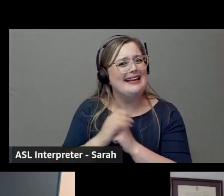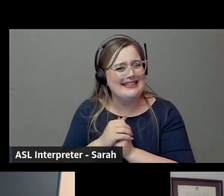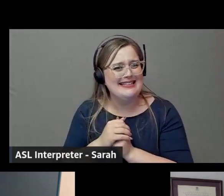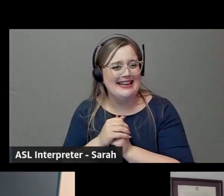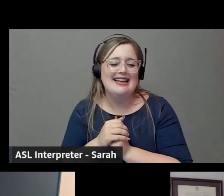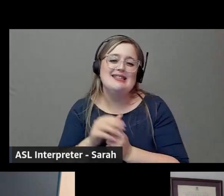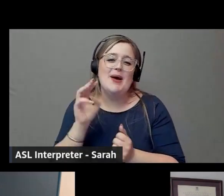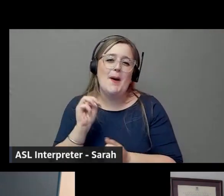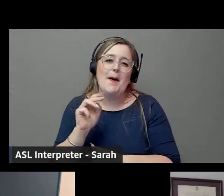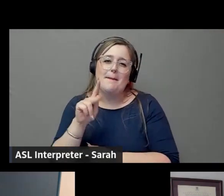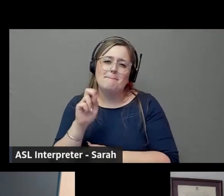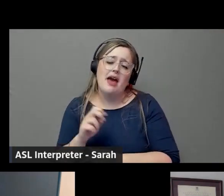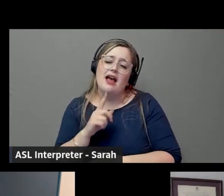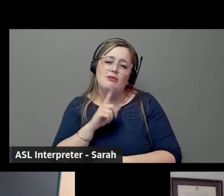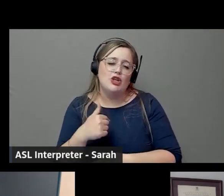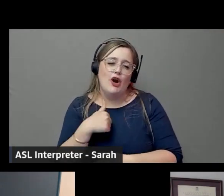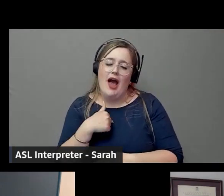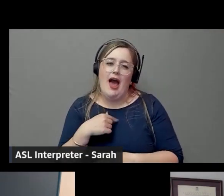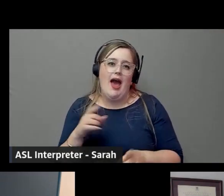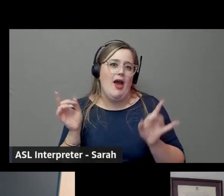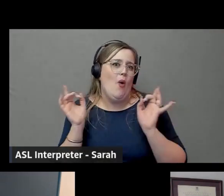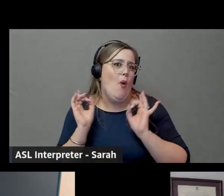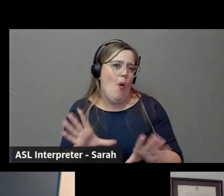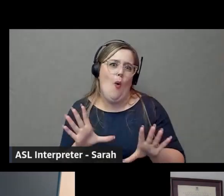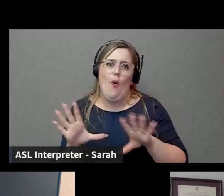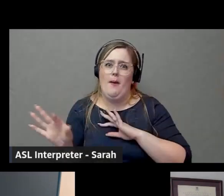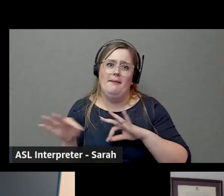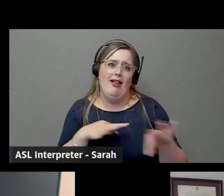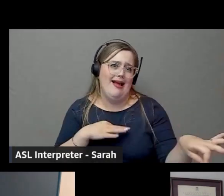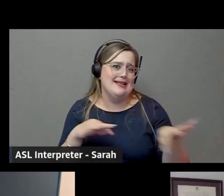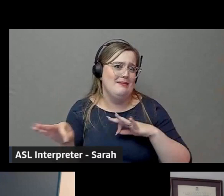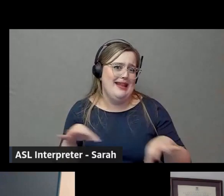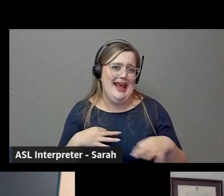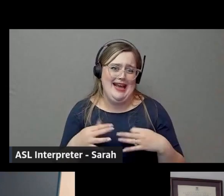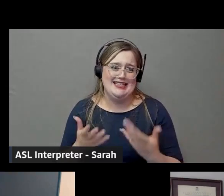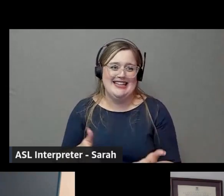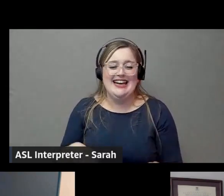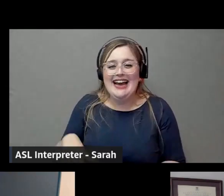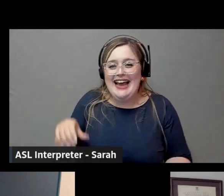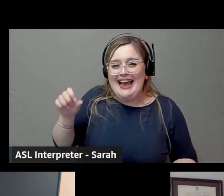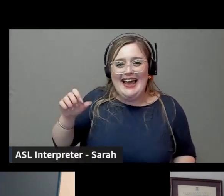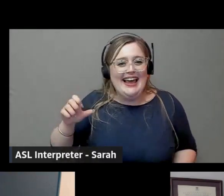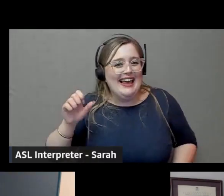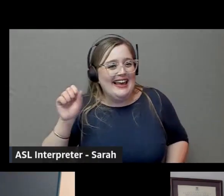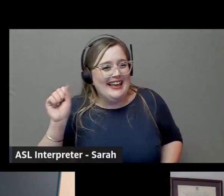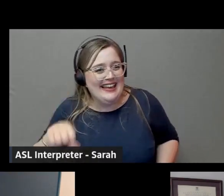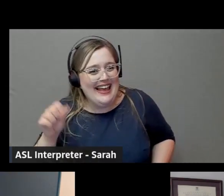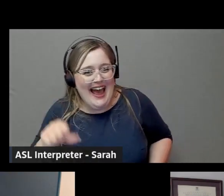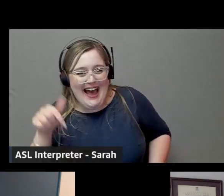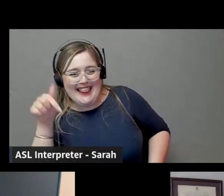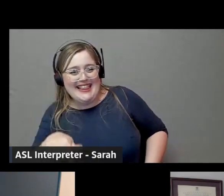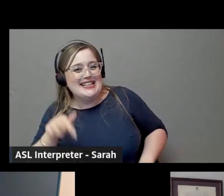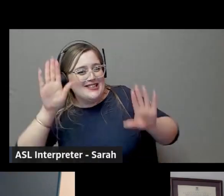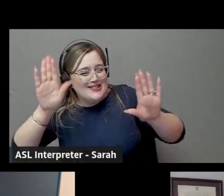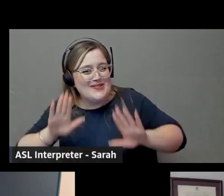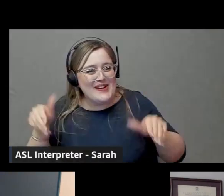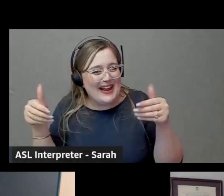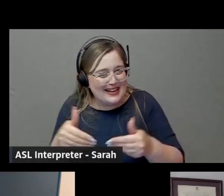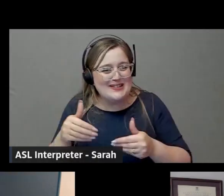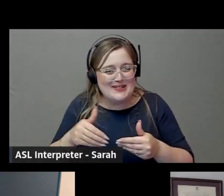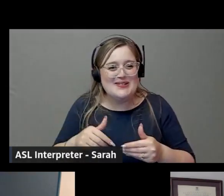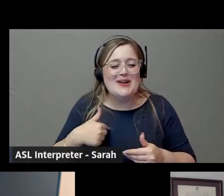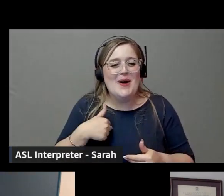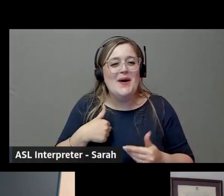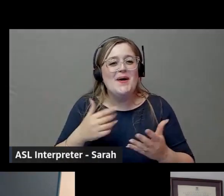I'm sure I butchered that. Is there some? Yeah, I think this is a great intro. I wanted